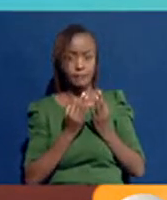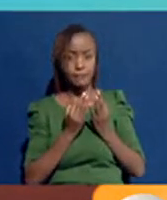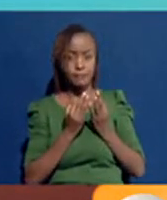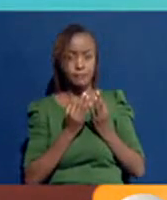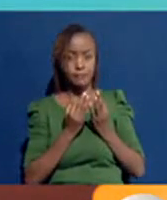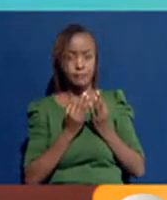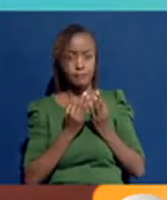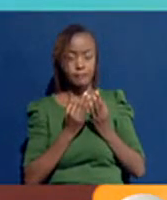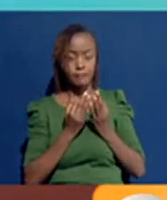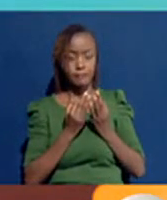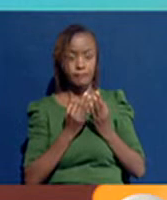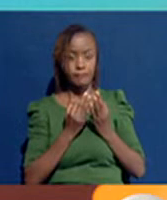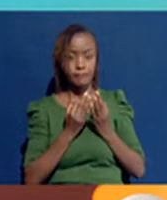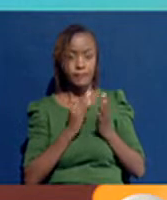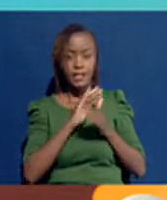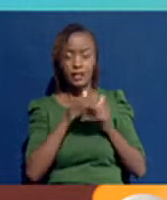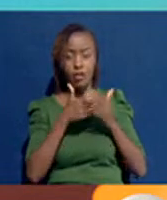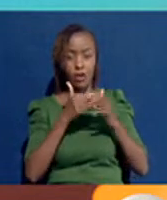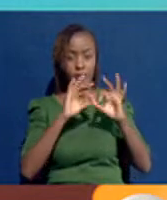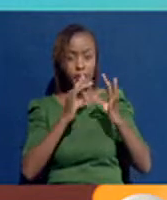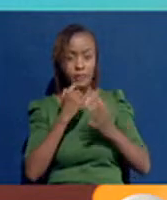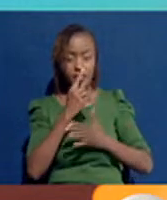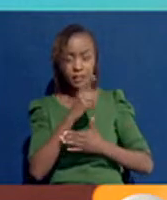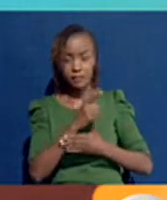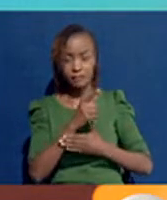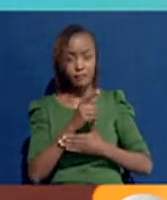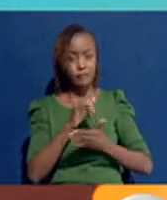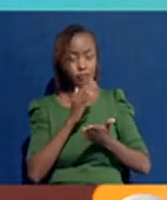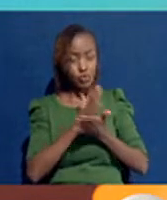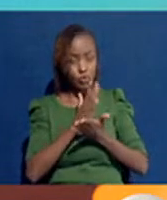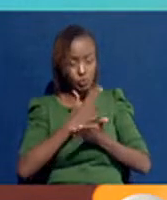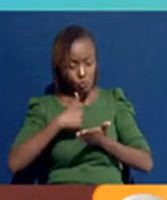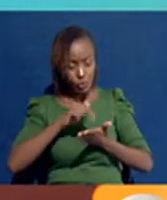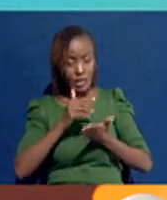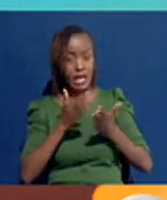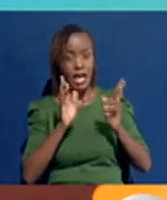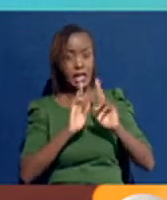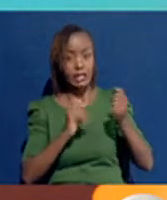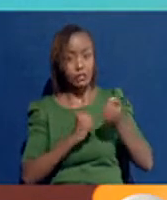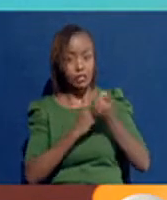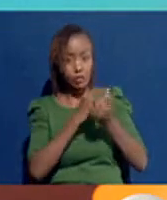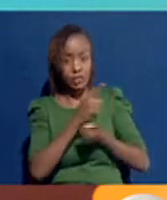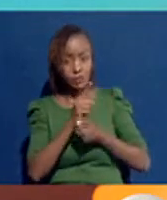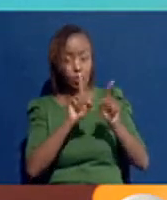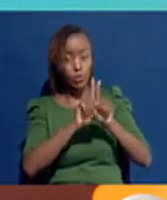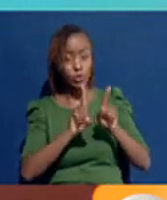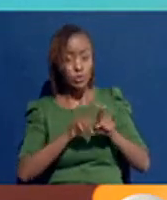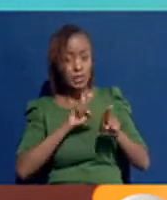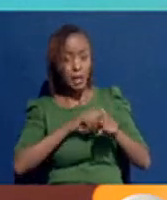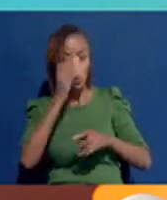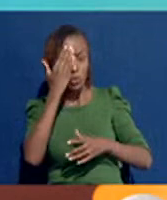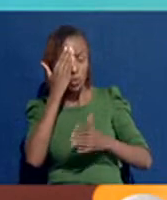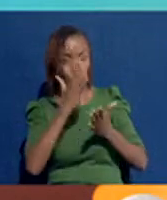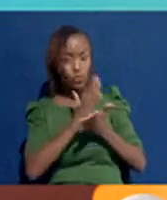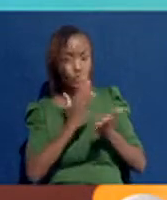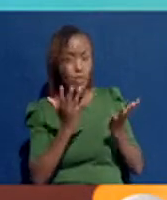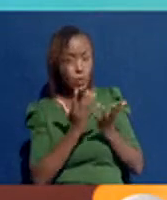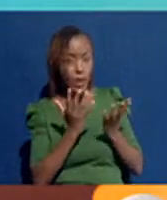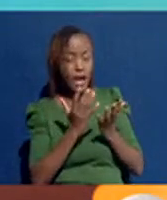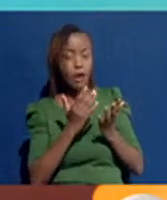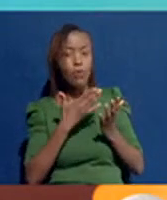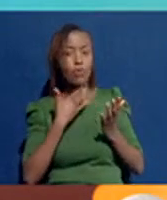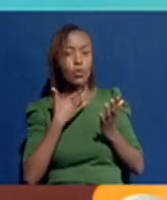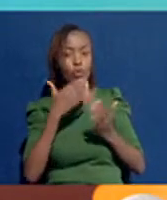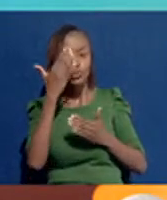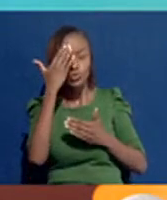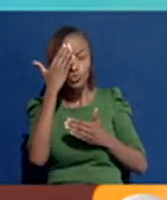the entire family, and telling him that we are with him. And as the stories unfold, we are also looking to know what